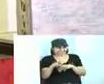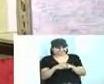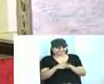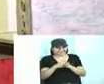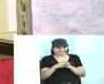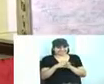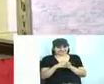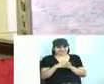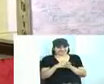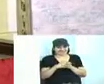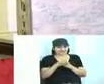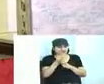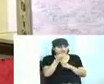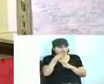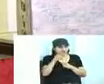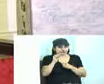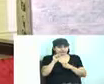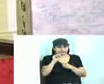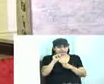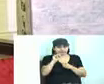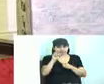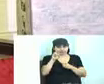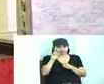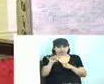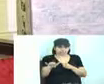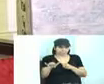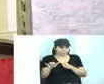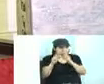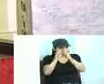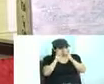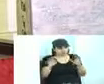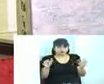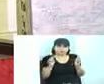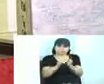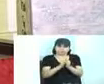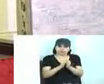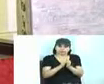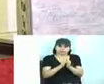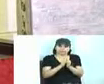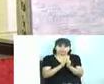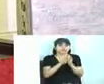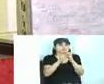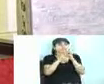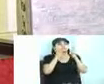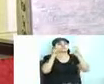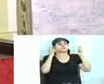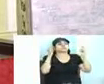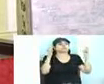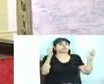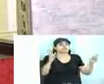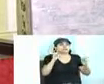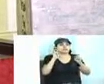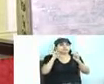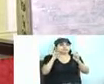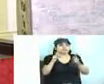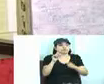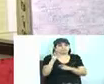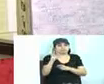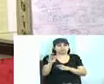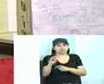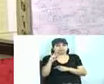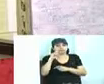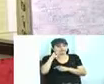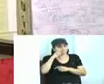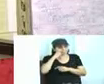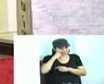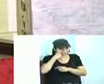But our food pantry was blessed with an extremely large donation of apples